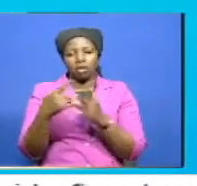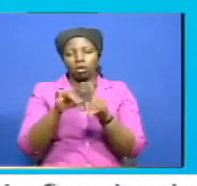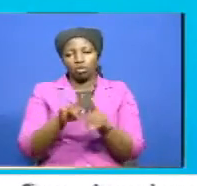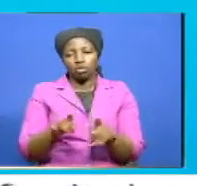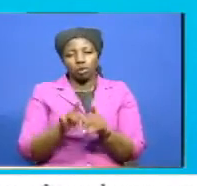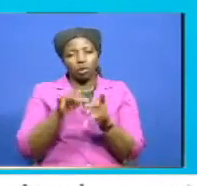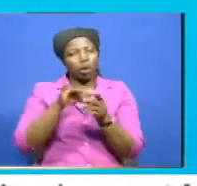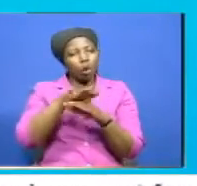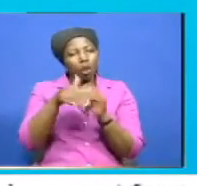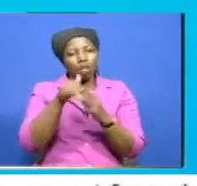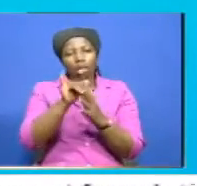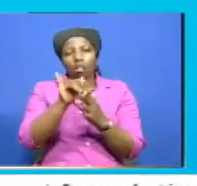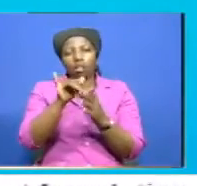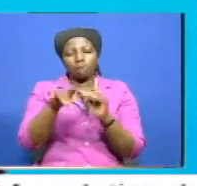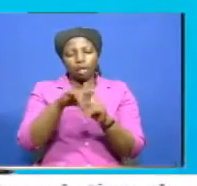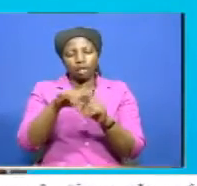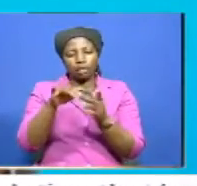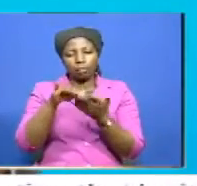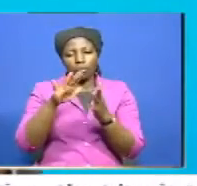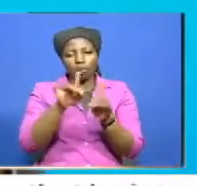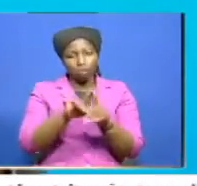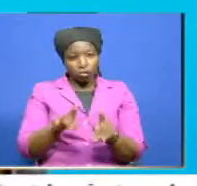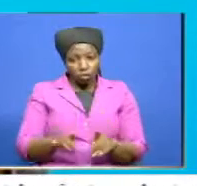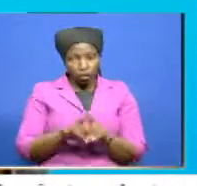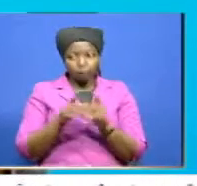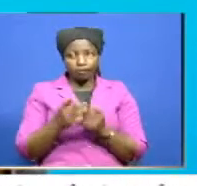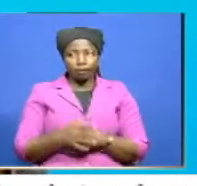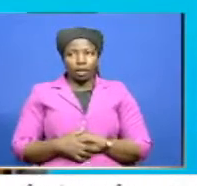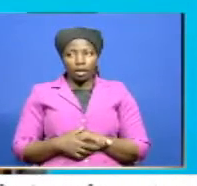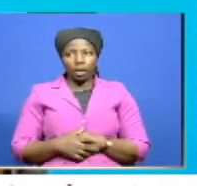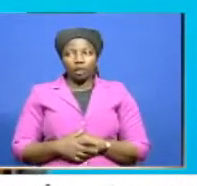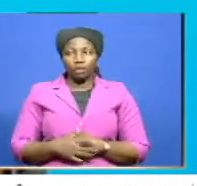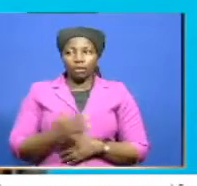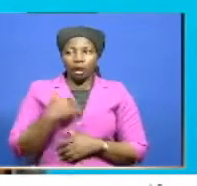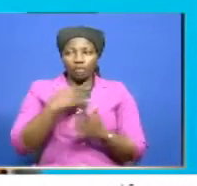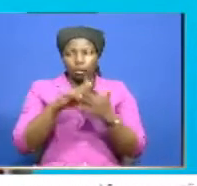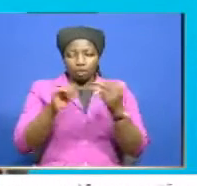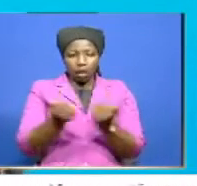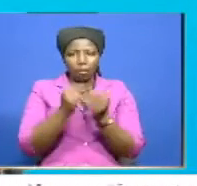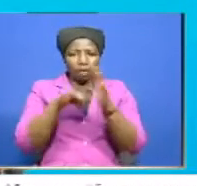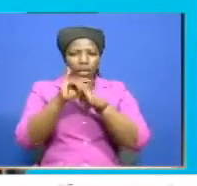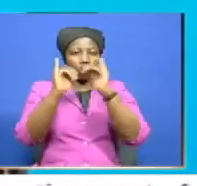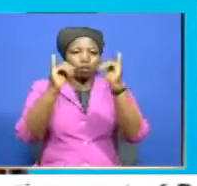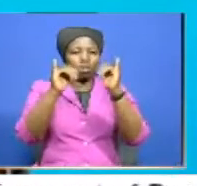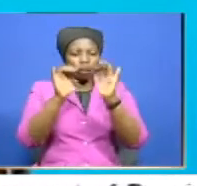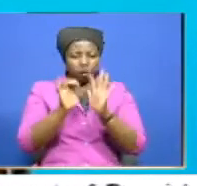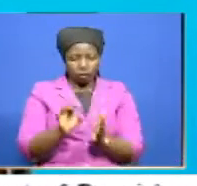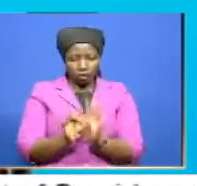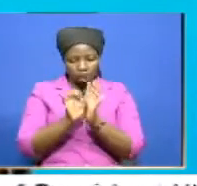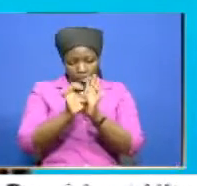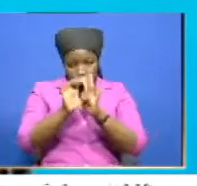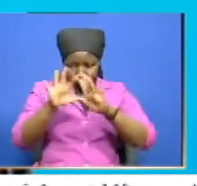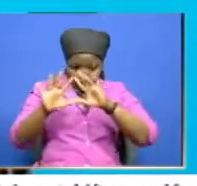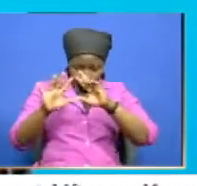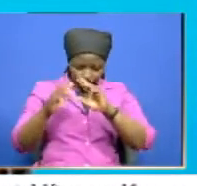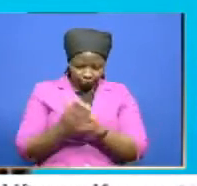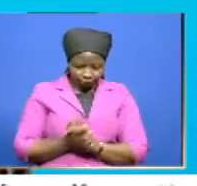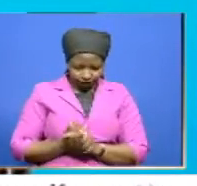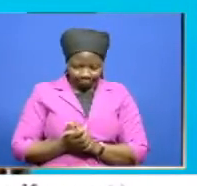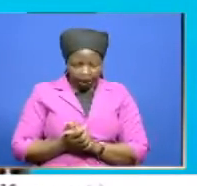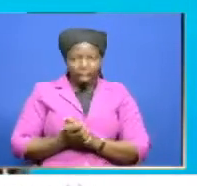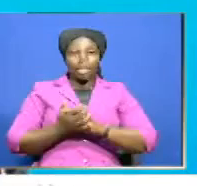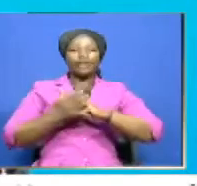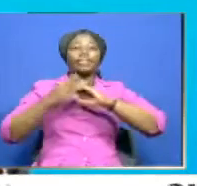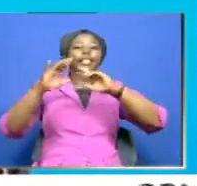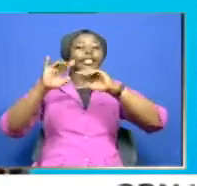keep up with what's happening in the news, including the one story where the selection panel that was appointed by President Uhuru Kenyatta, and